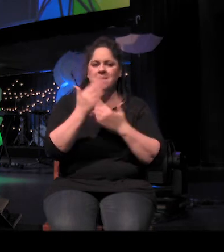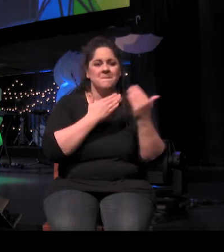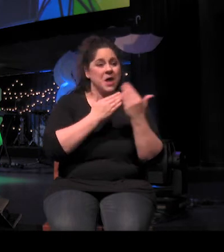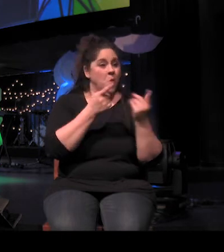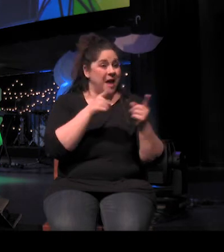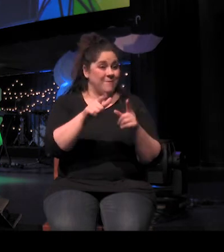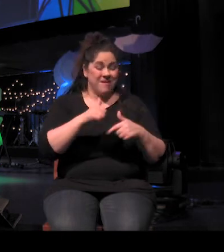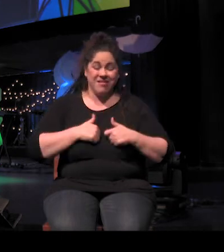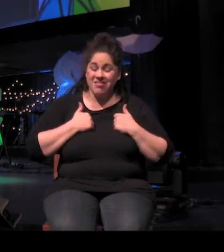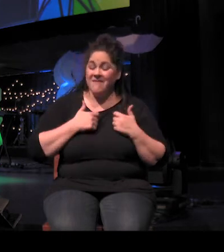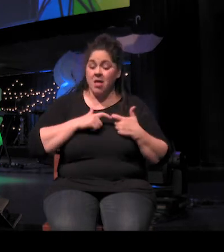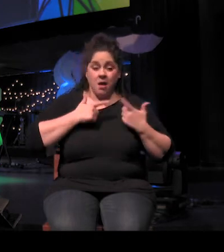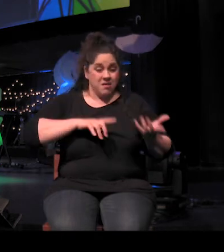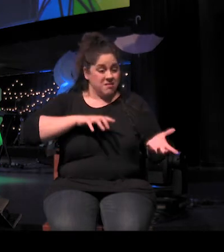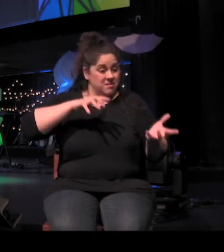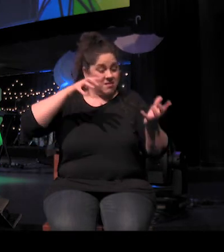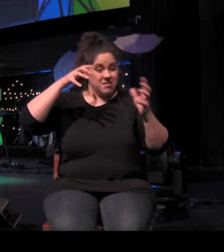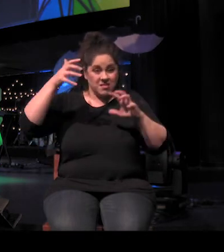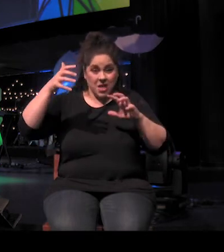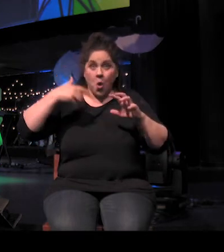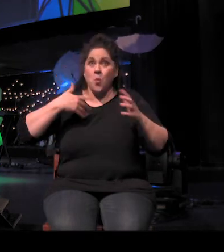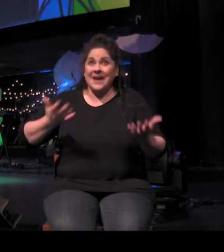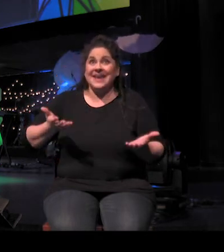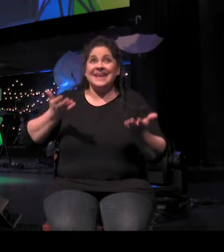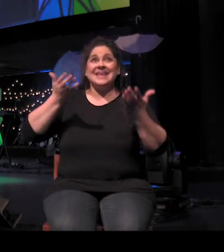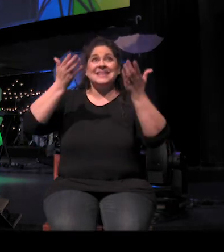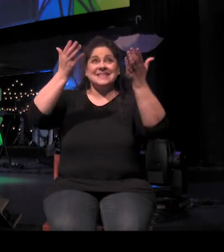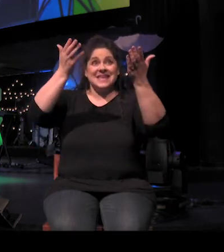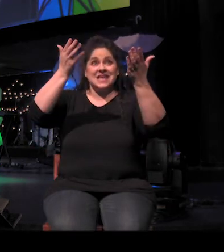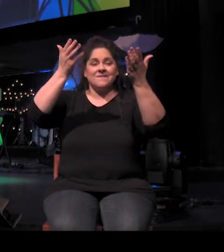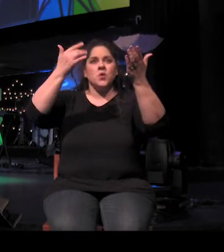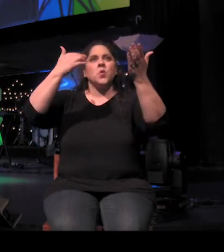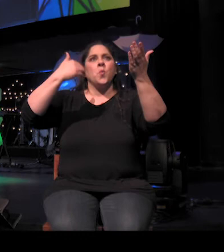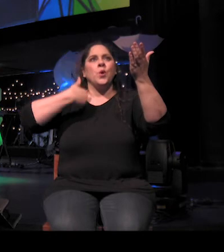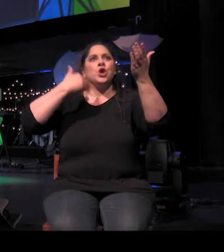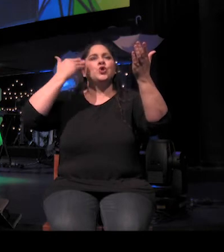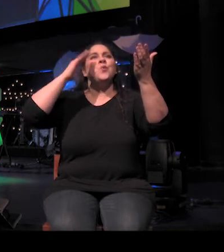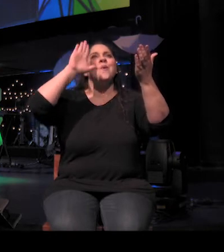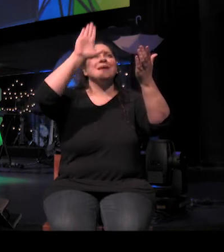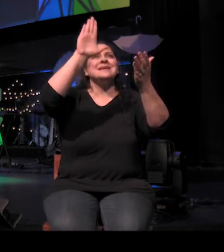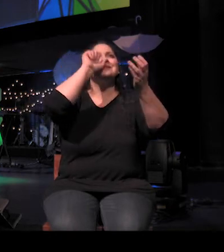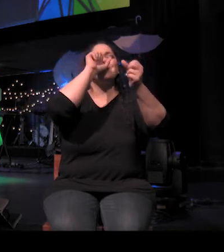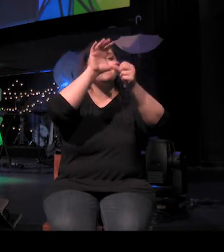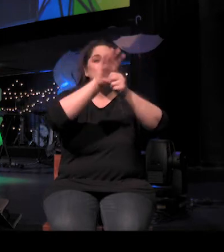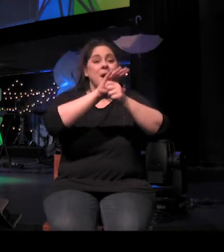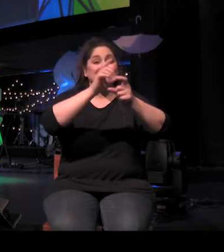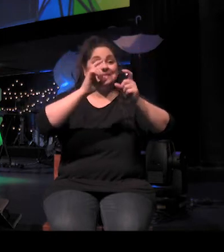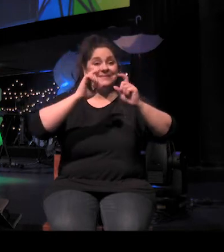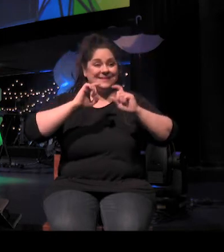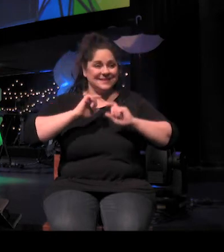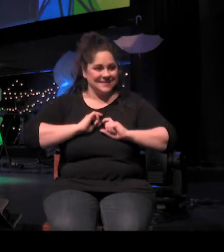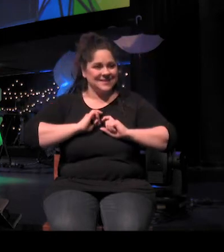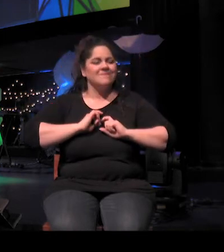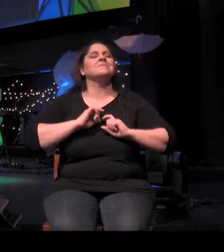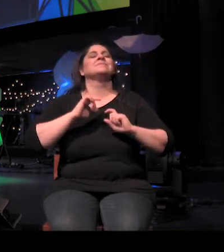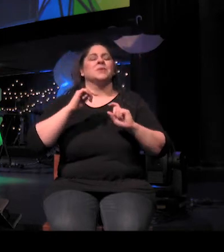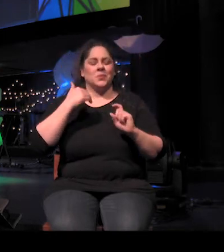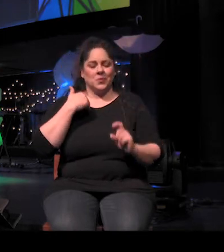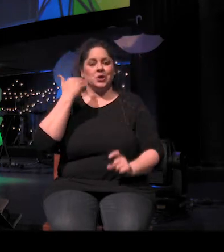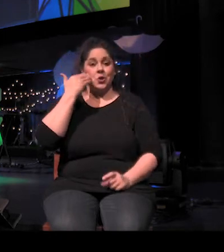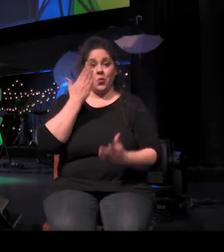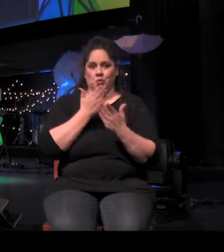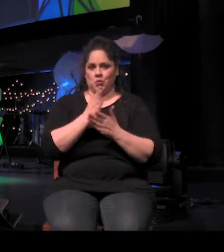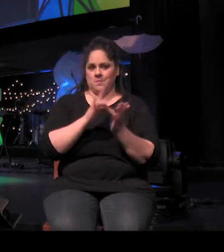give our worries to God, we actually can receive promises back in exchange. It's amazing what God offers through His word. I want you to